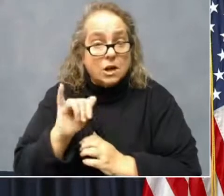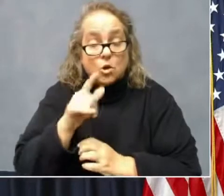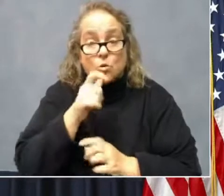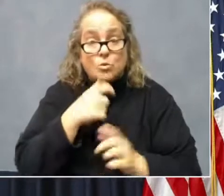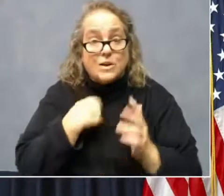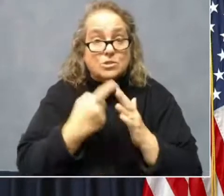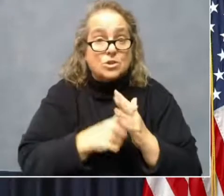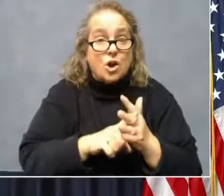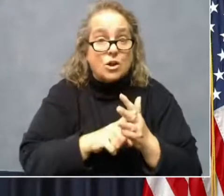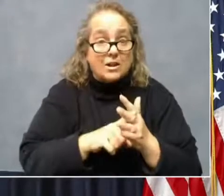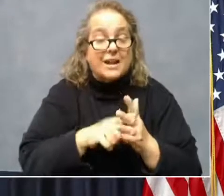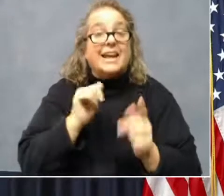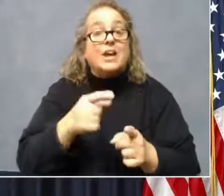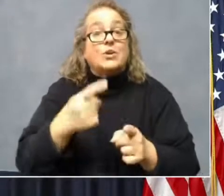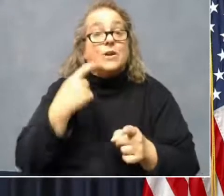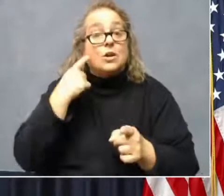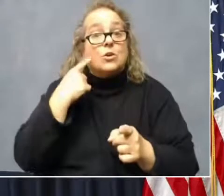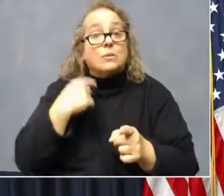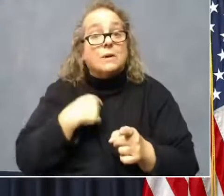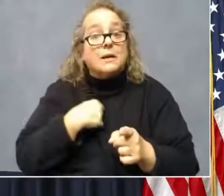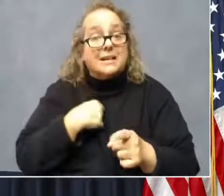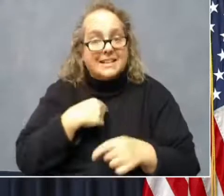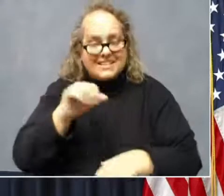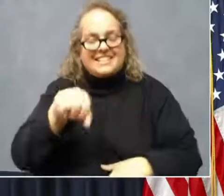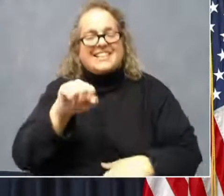Can you hear me? I can.